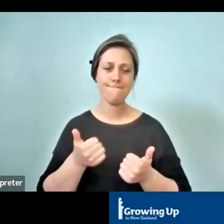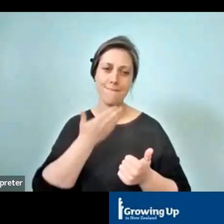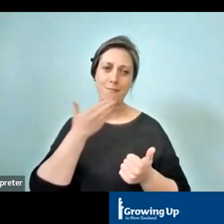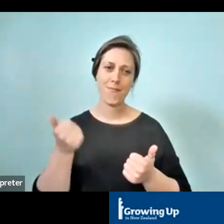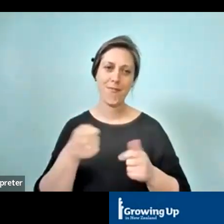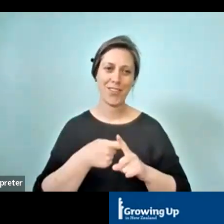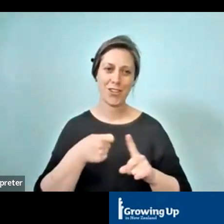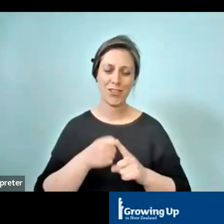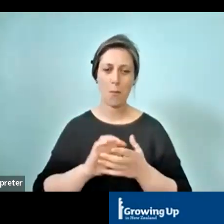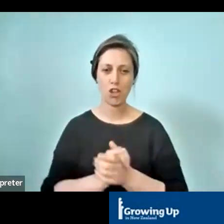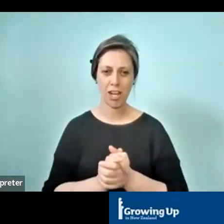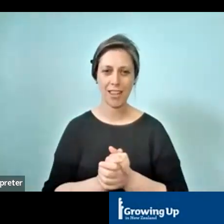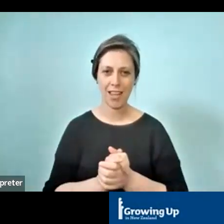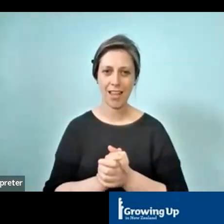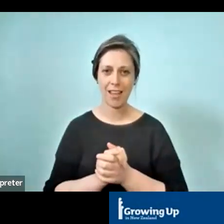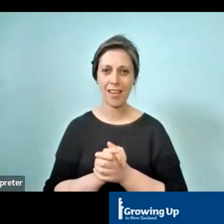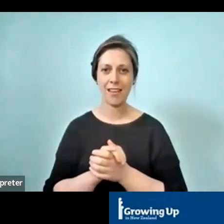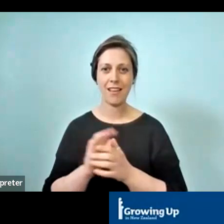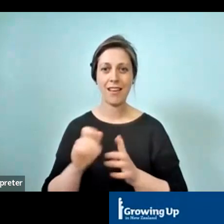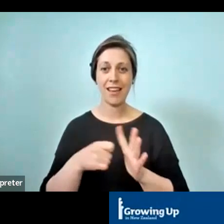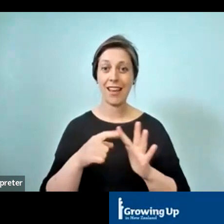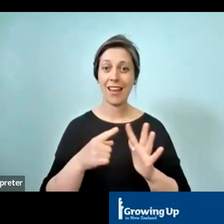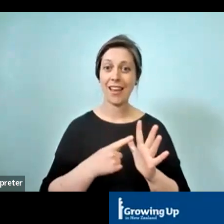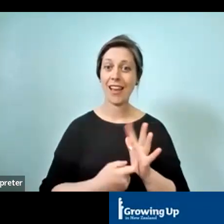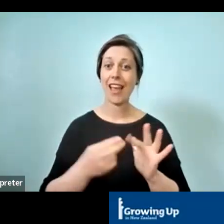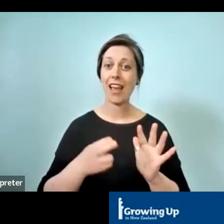you. Appreciate that. And for you, Karen,